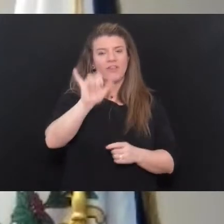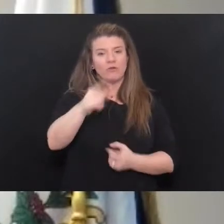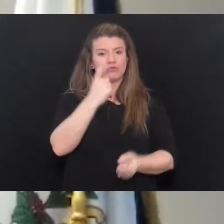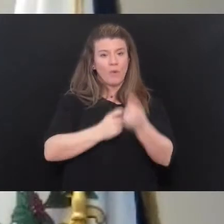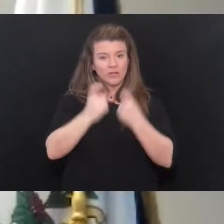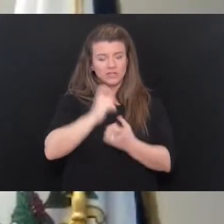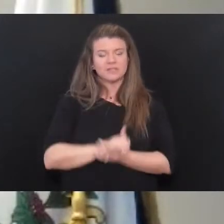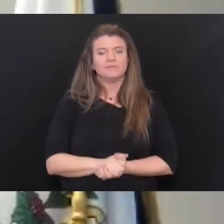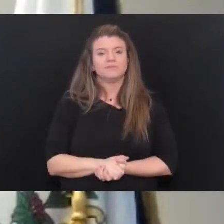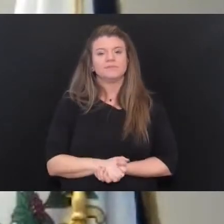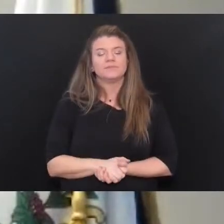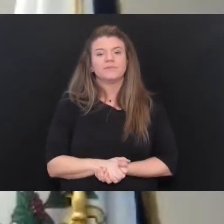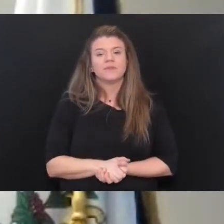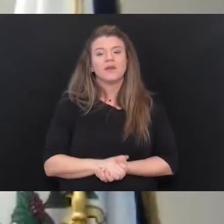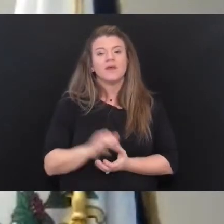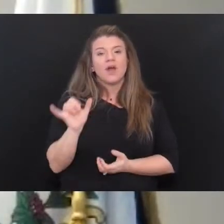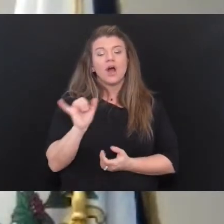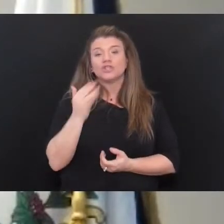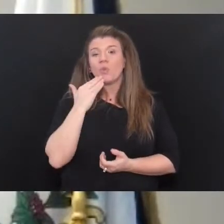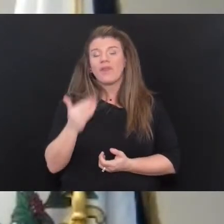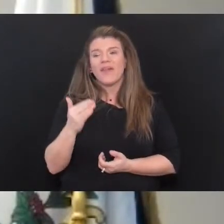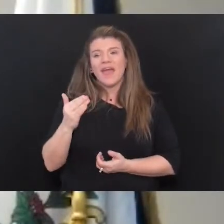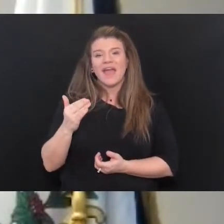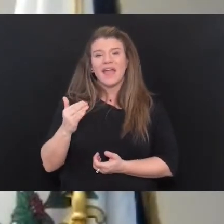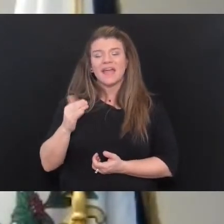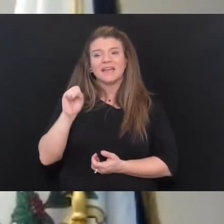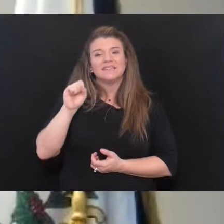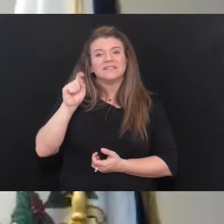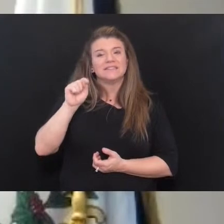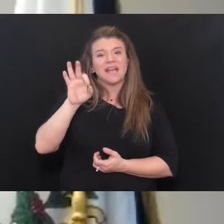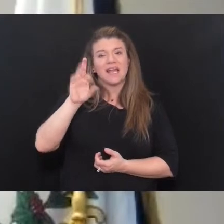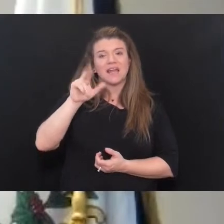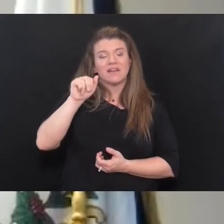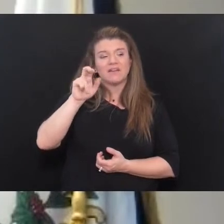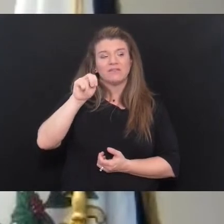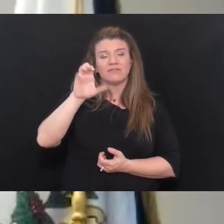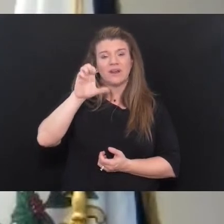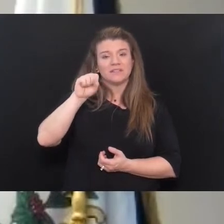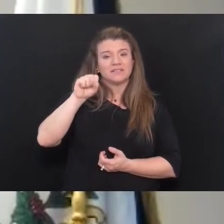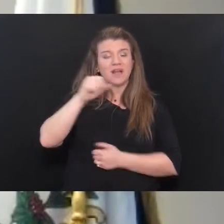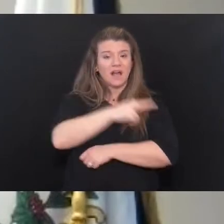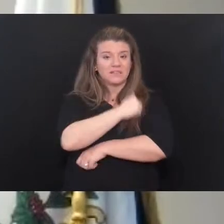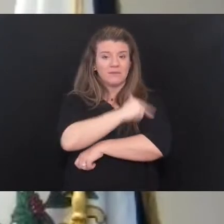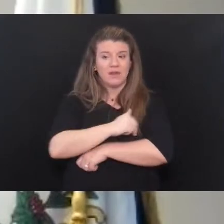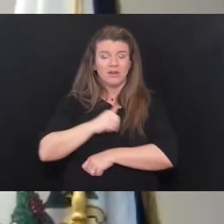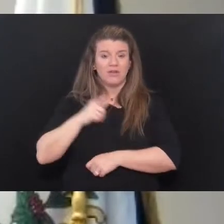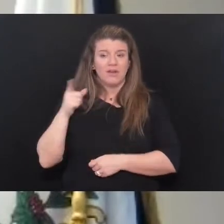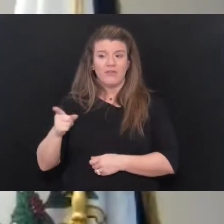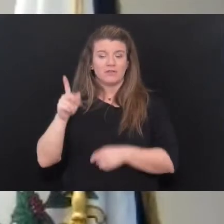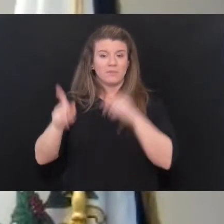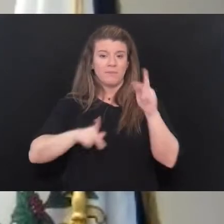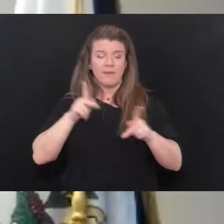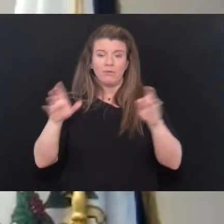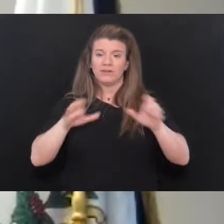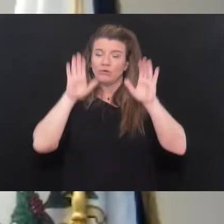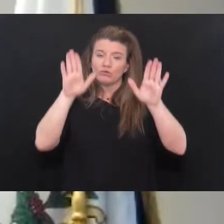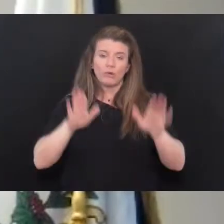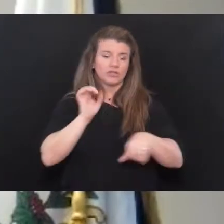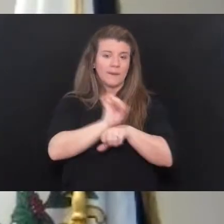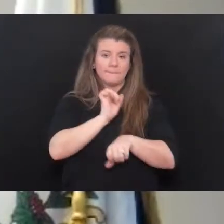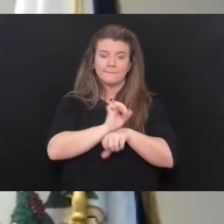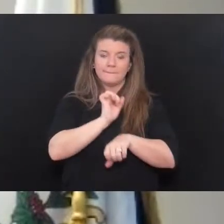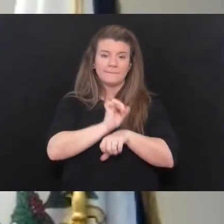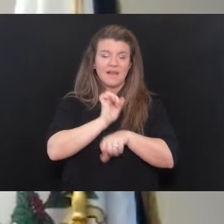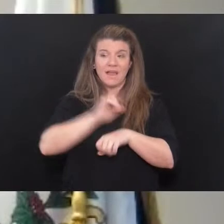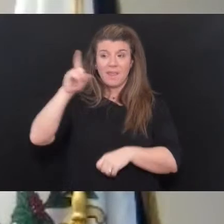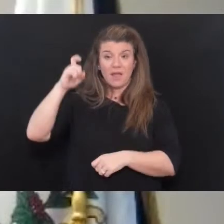quickly thank, as the governor said, St. Francis Hospital. Dan Laufer and his folks did a terrific job. The